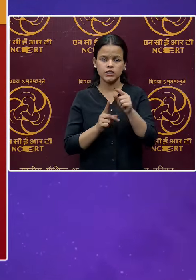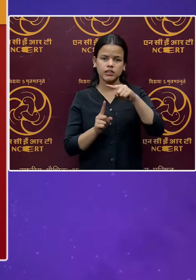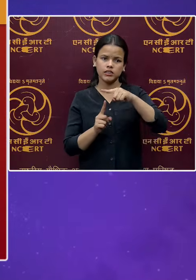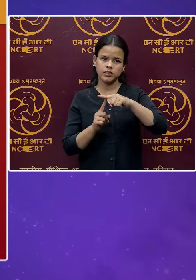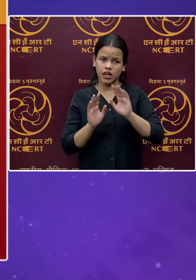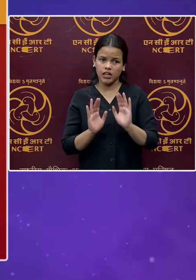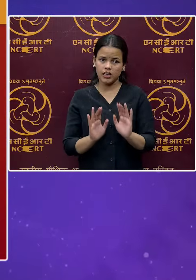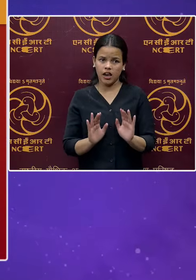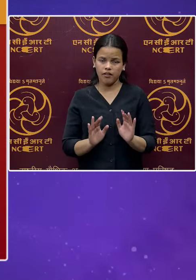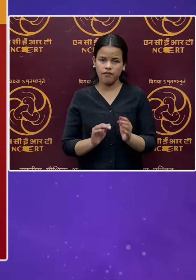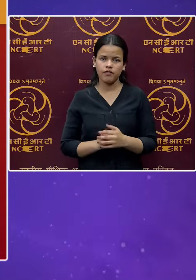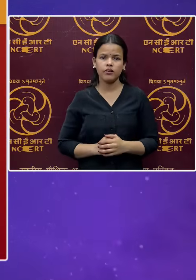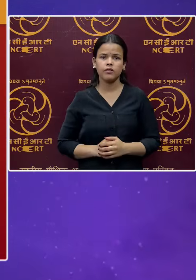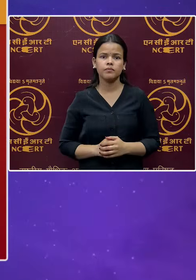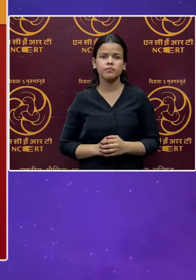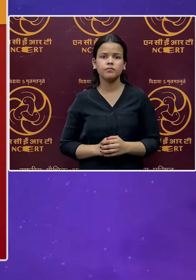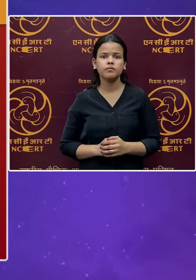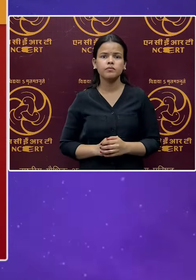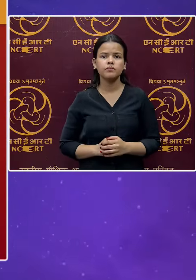system the